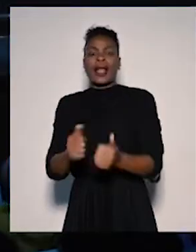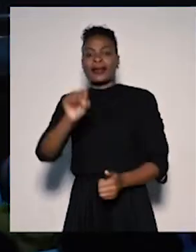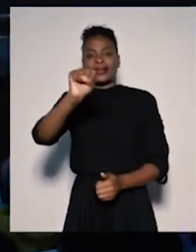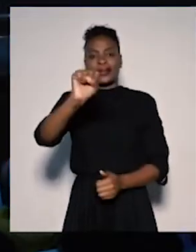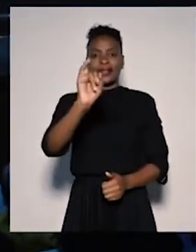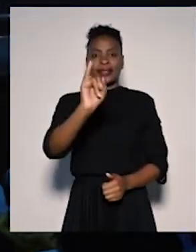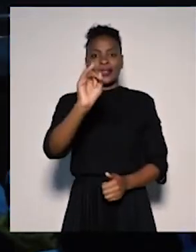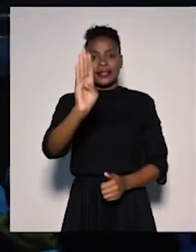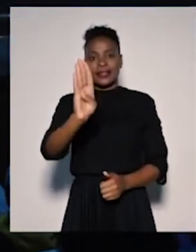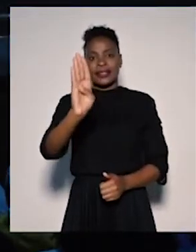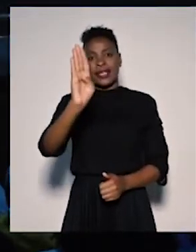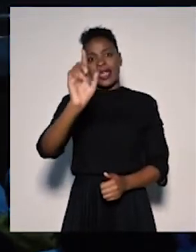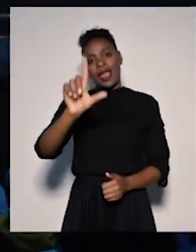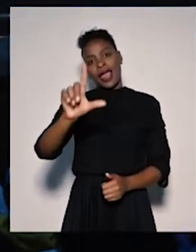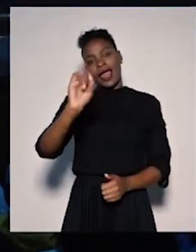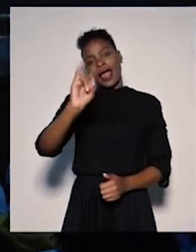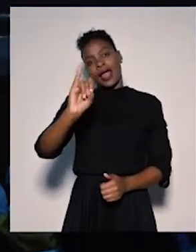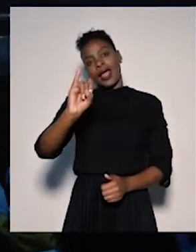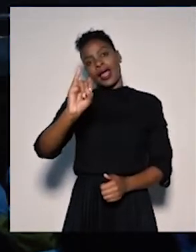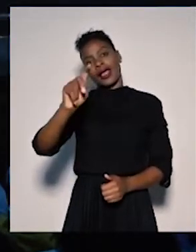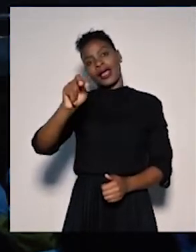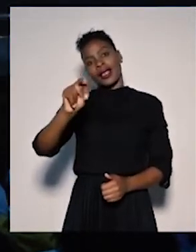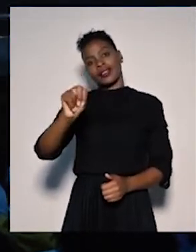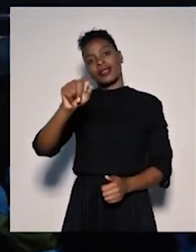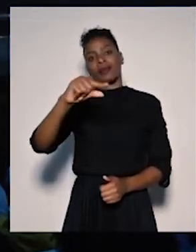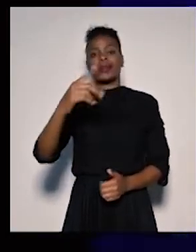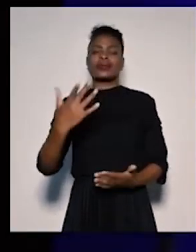Koko, do you ever think about that?